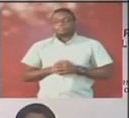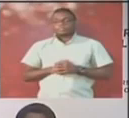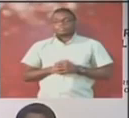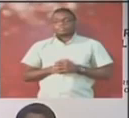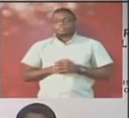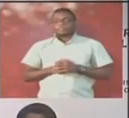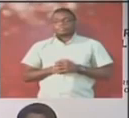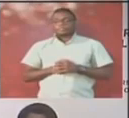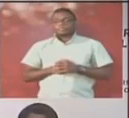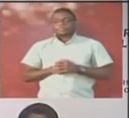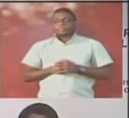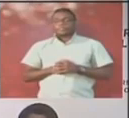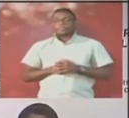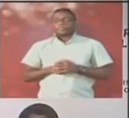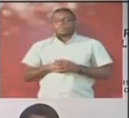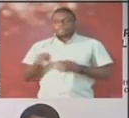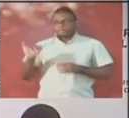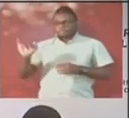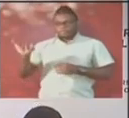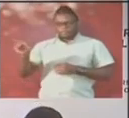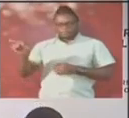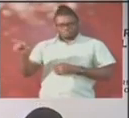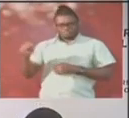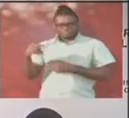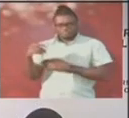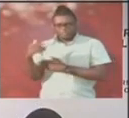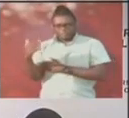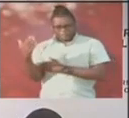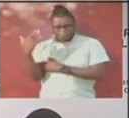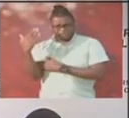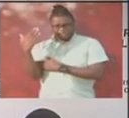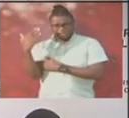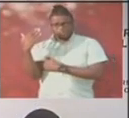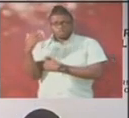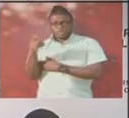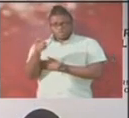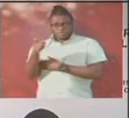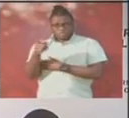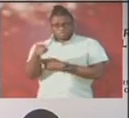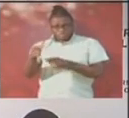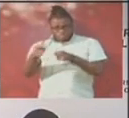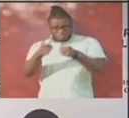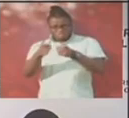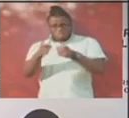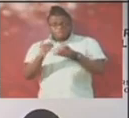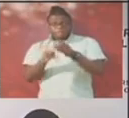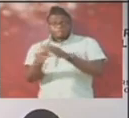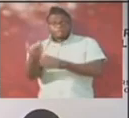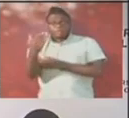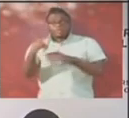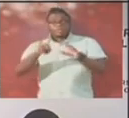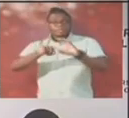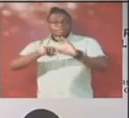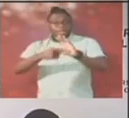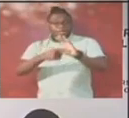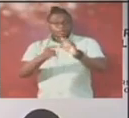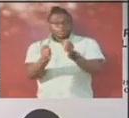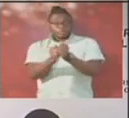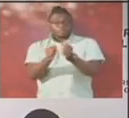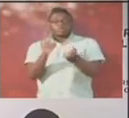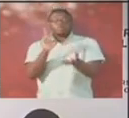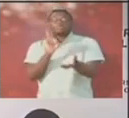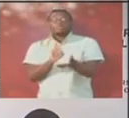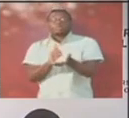For this morning, I am your moderator for this morning's program. We begin with Dr.